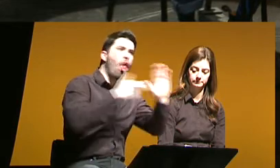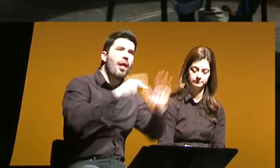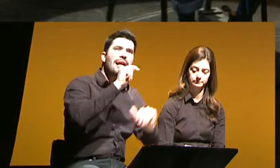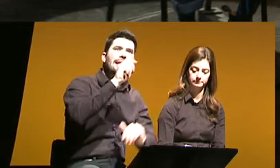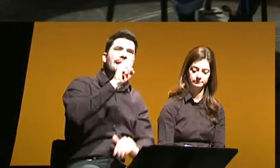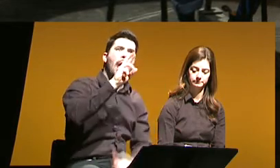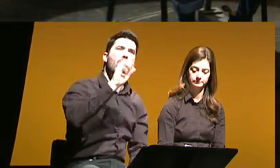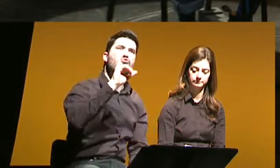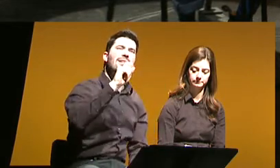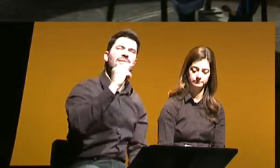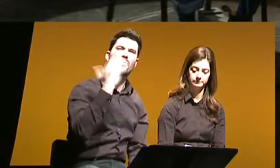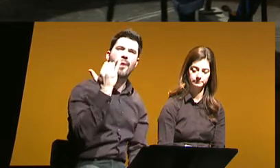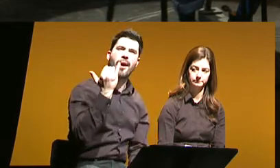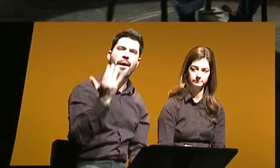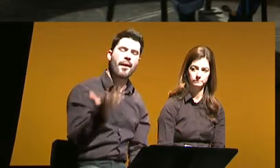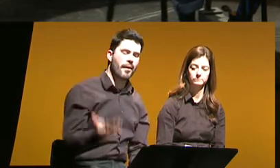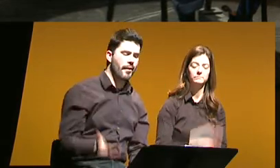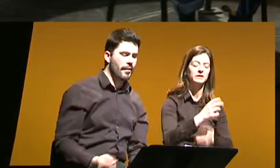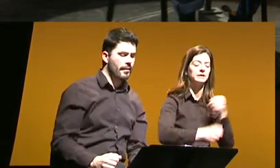terrorists?